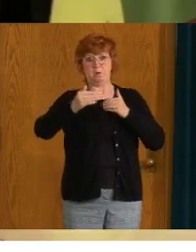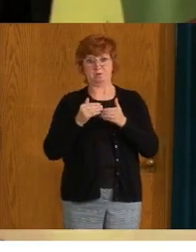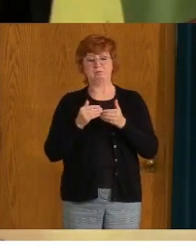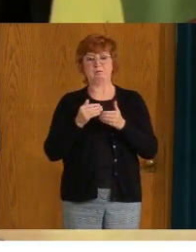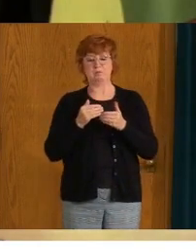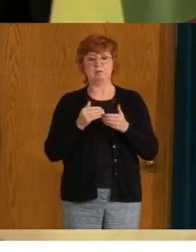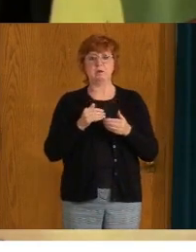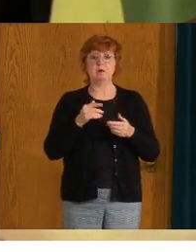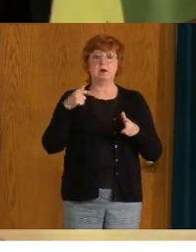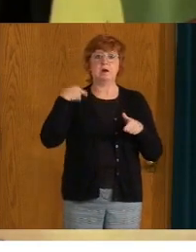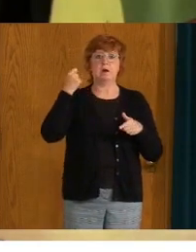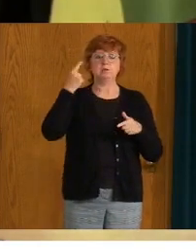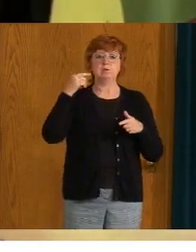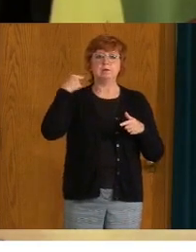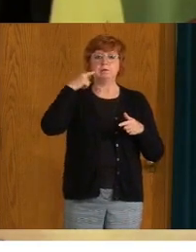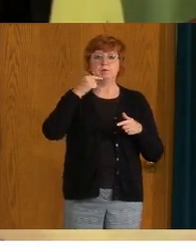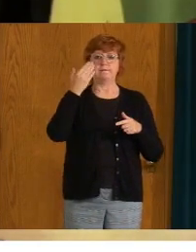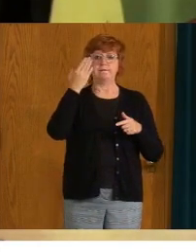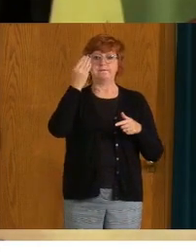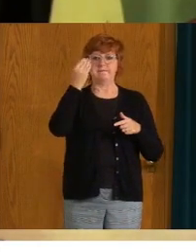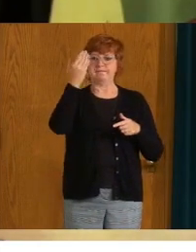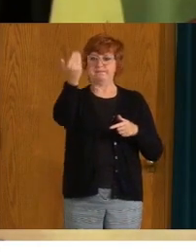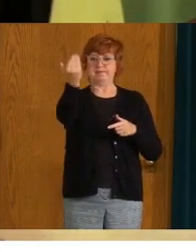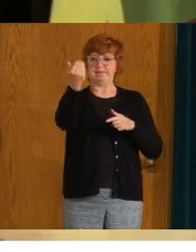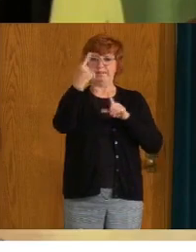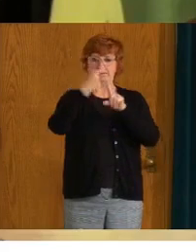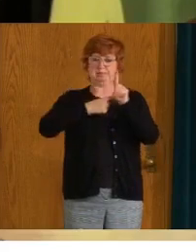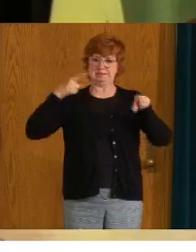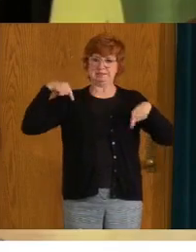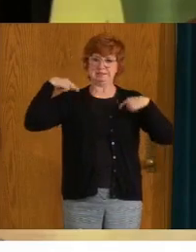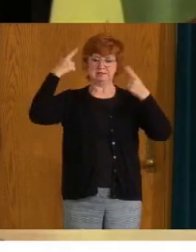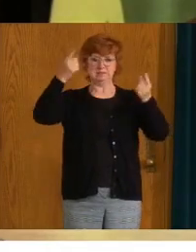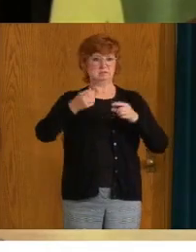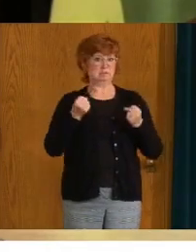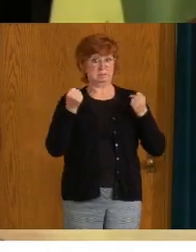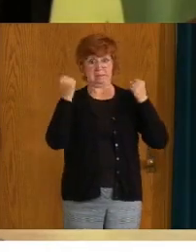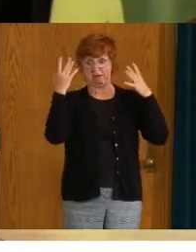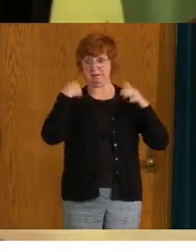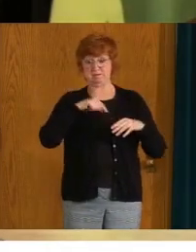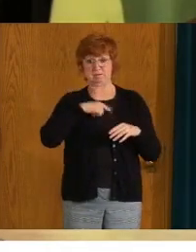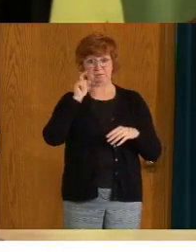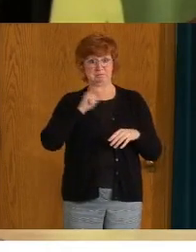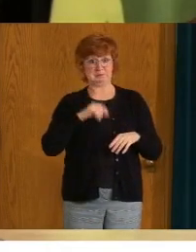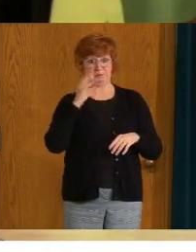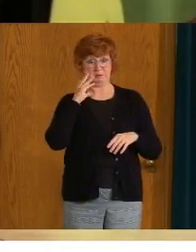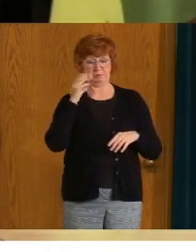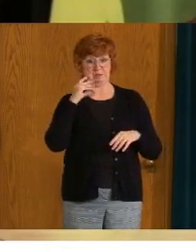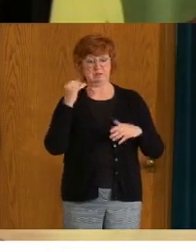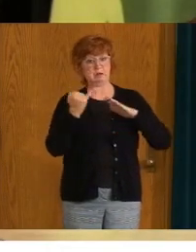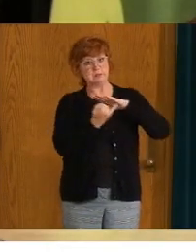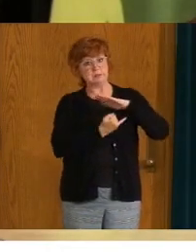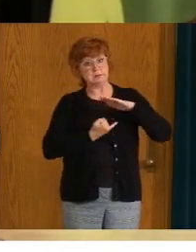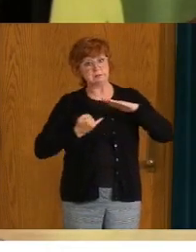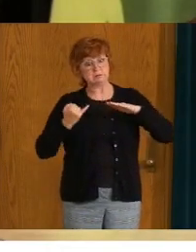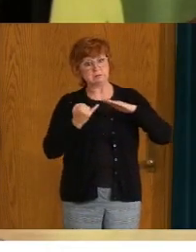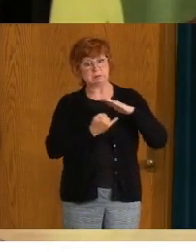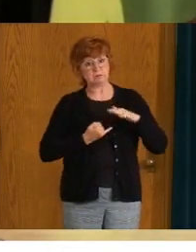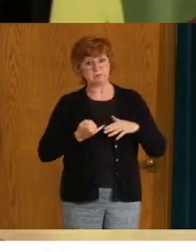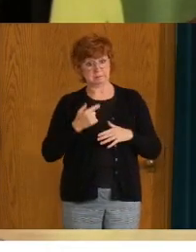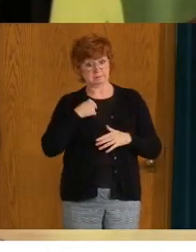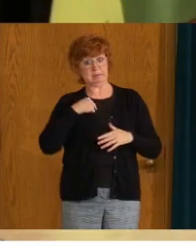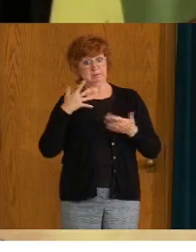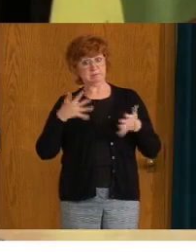had to self-isolate for a period of time because we were in contact with someone with COVID. And I was fortunate. I was able to work from home for